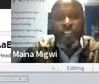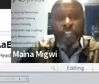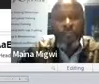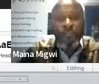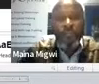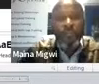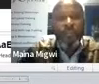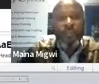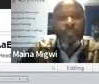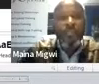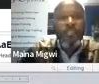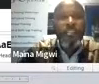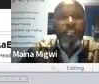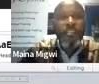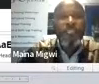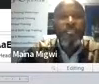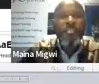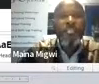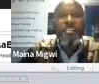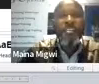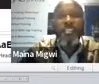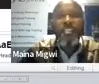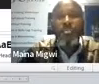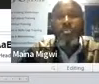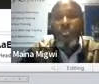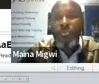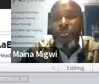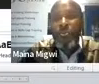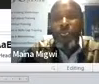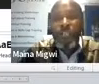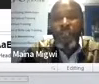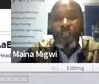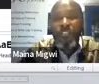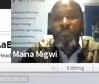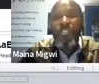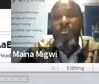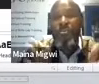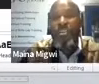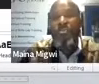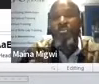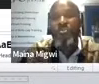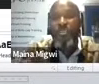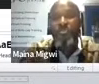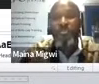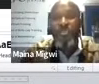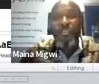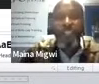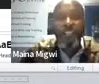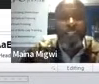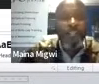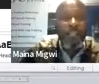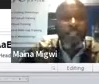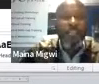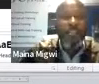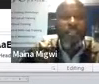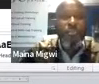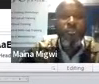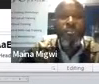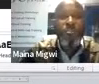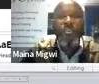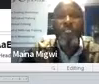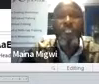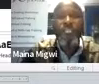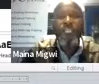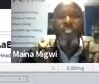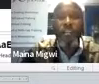in nature. This means that there people don't go to make friendship, they go there to fight for their rights. And the rules